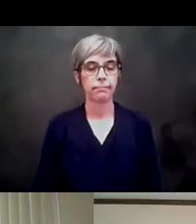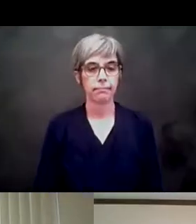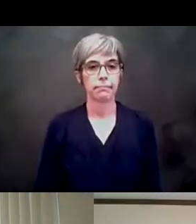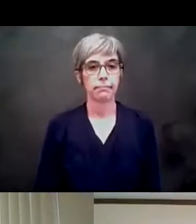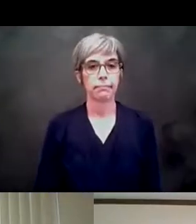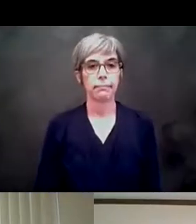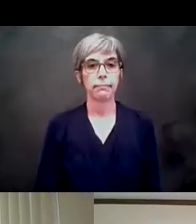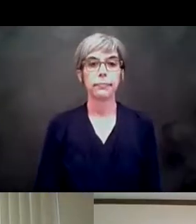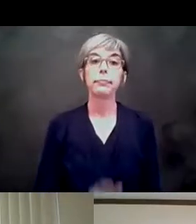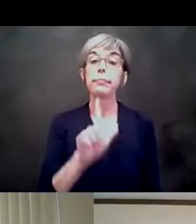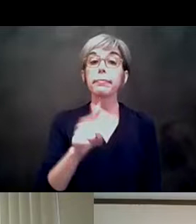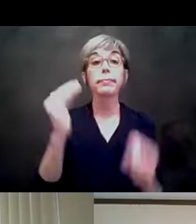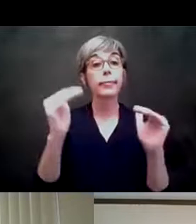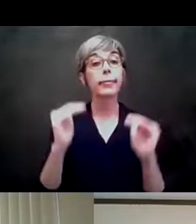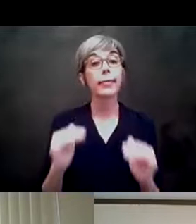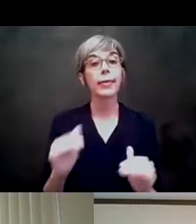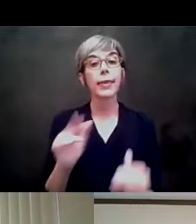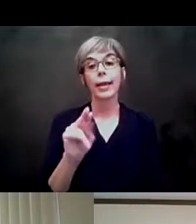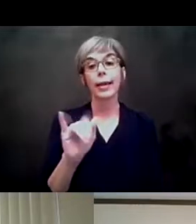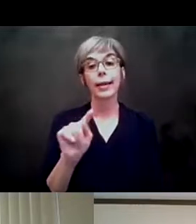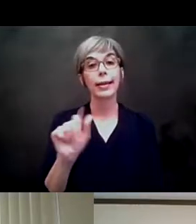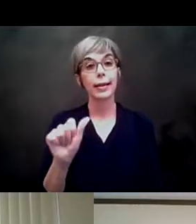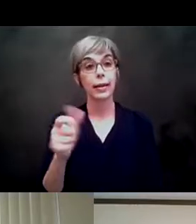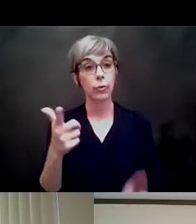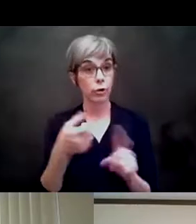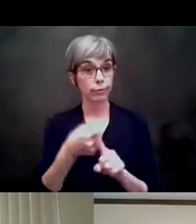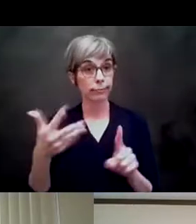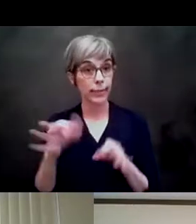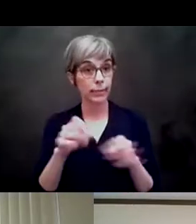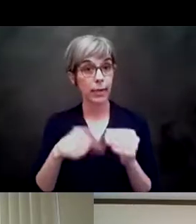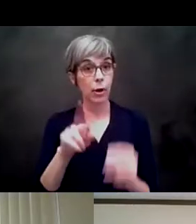Thank you, Ed. Next, we'll hear from Nita Ludwig with Rock Island County Health Department.